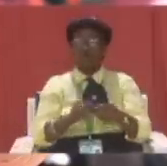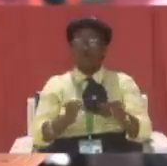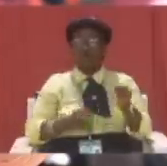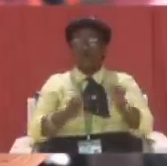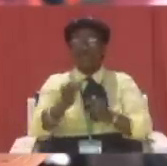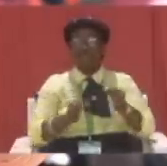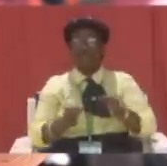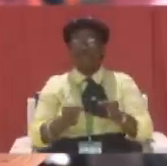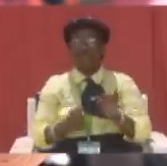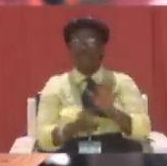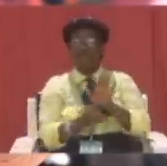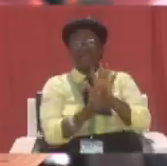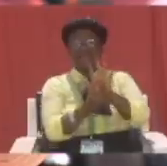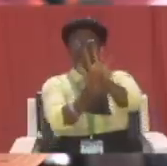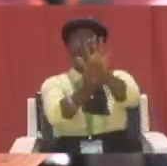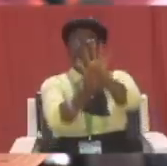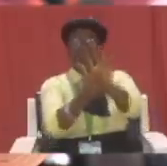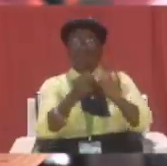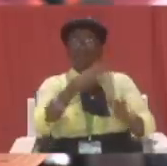signs and wonders